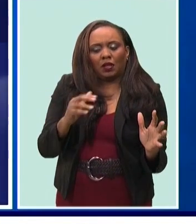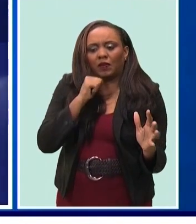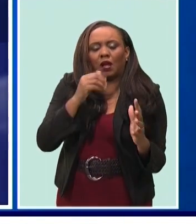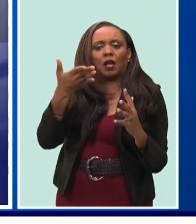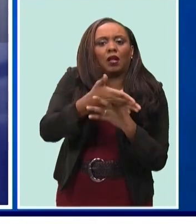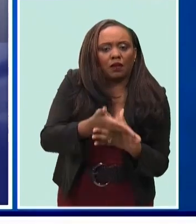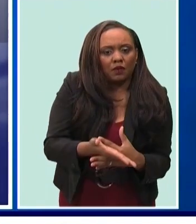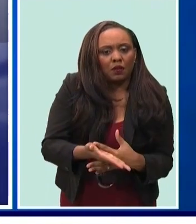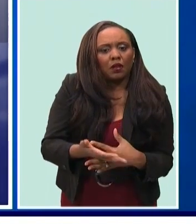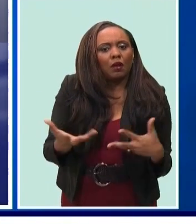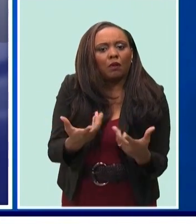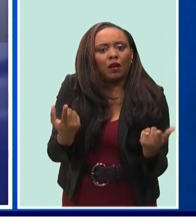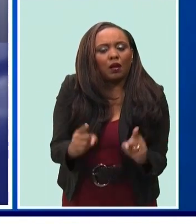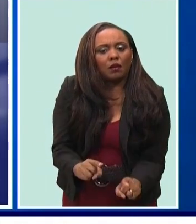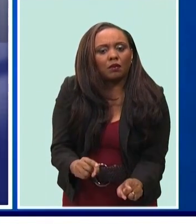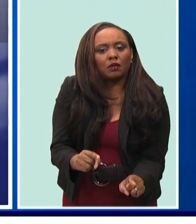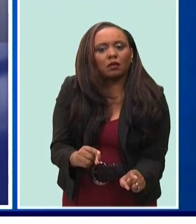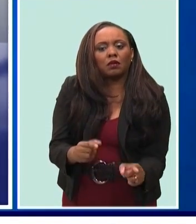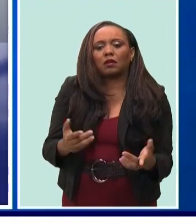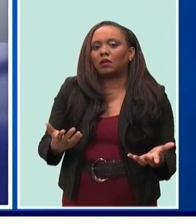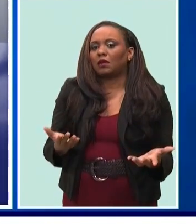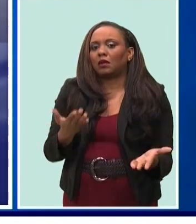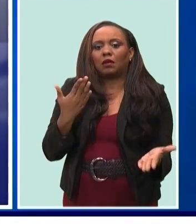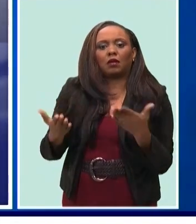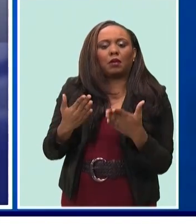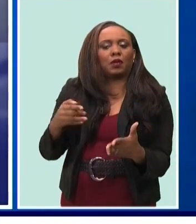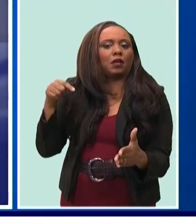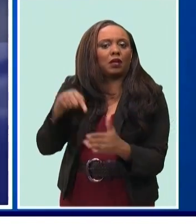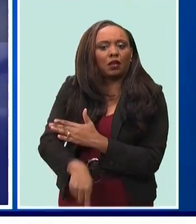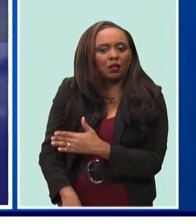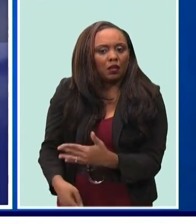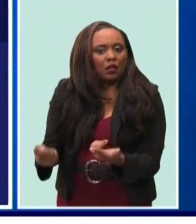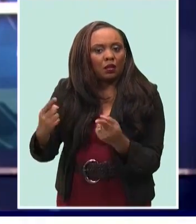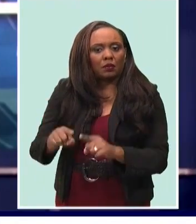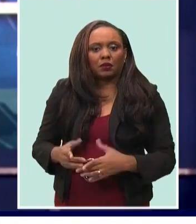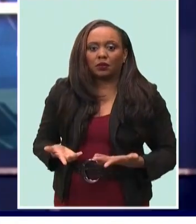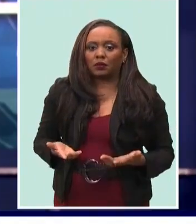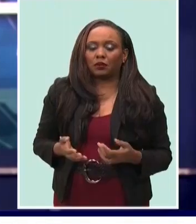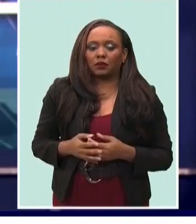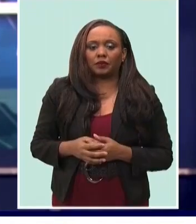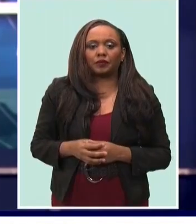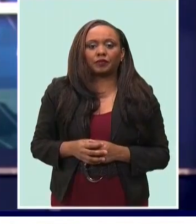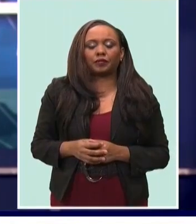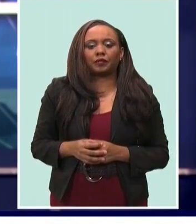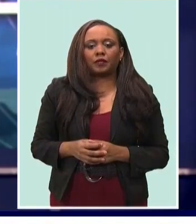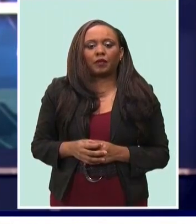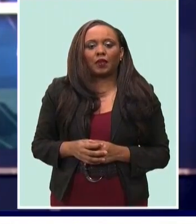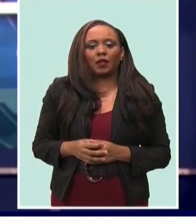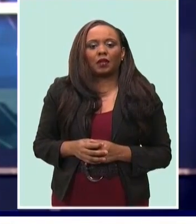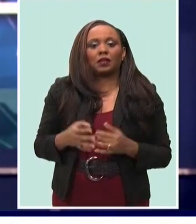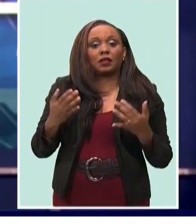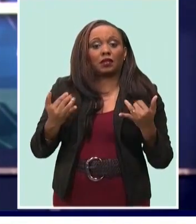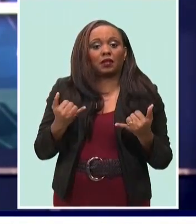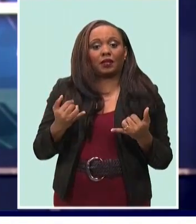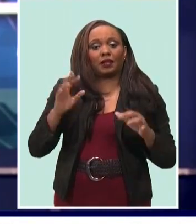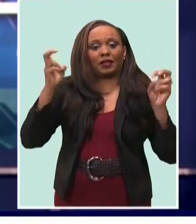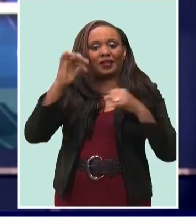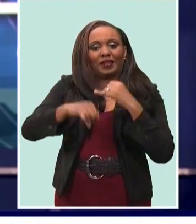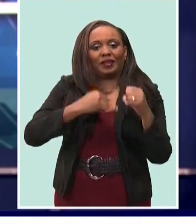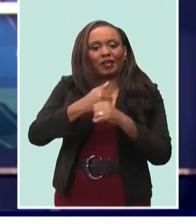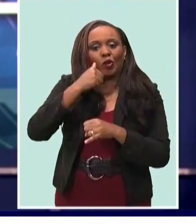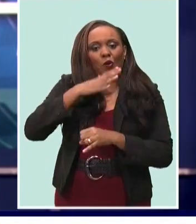might be looking at for the next call might be because there's a death. Well, the theme for this International